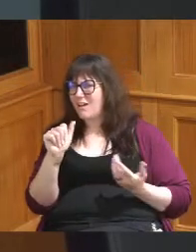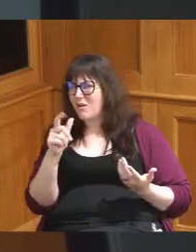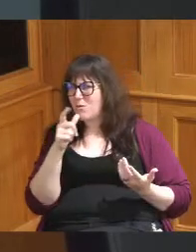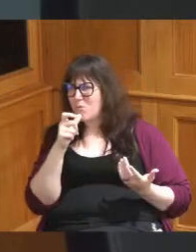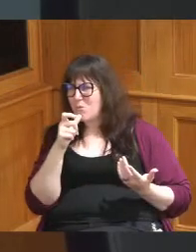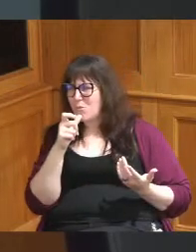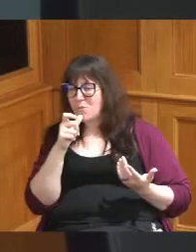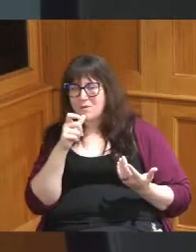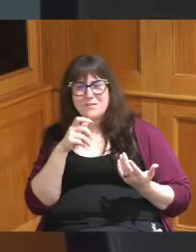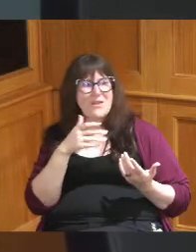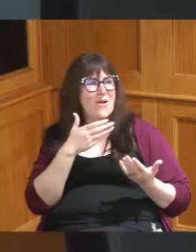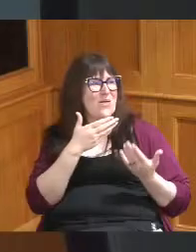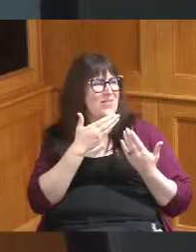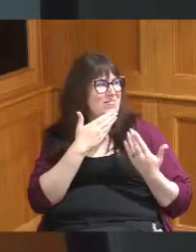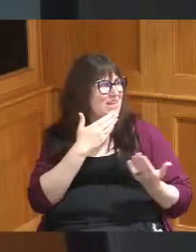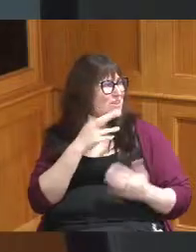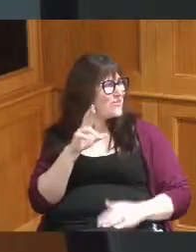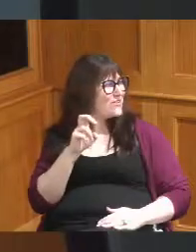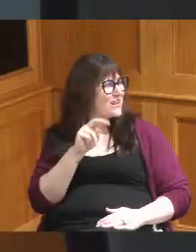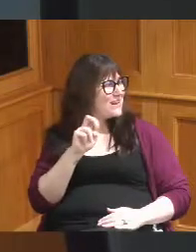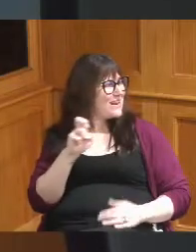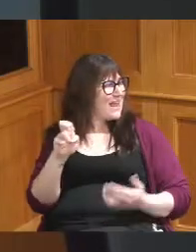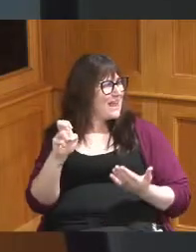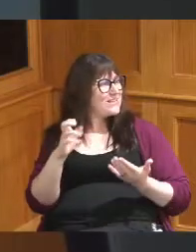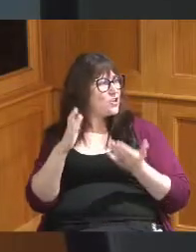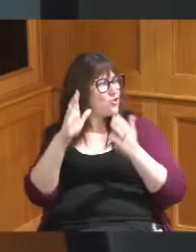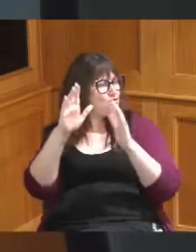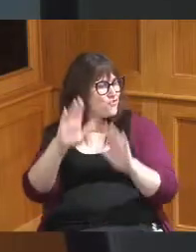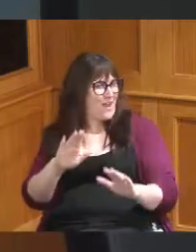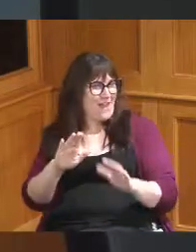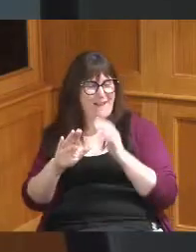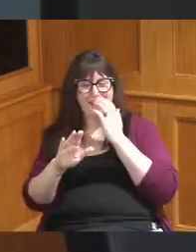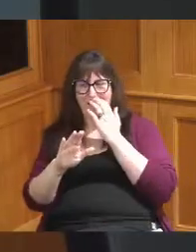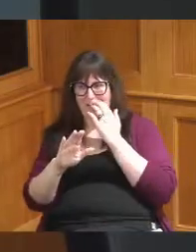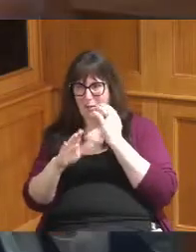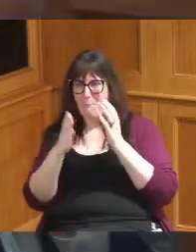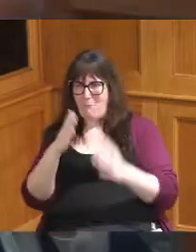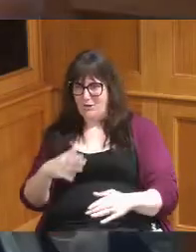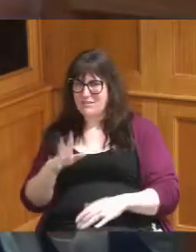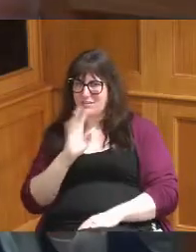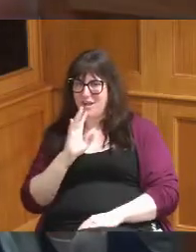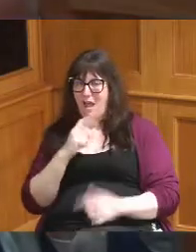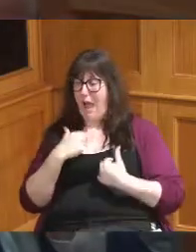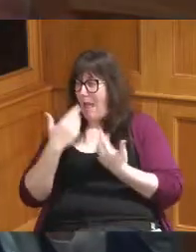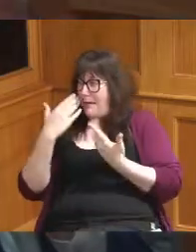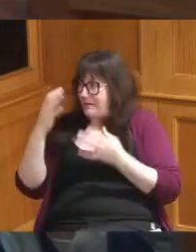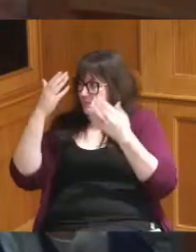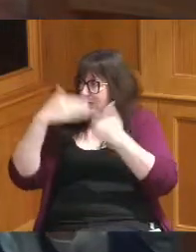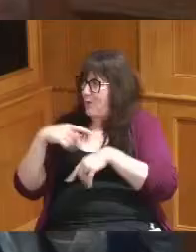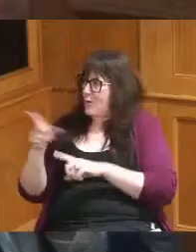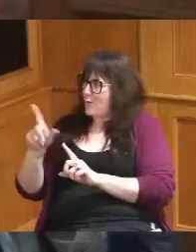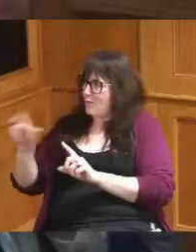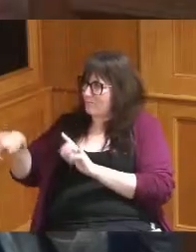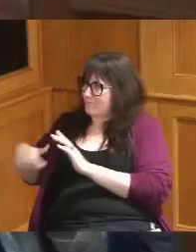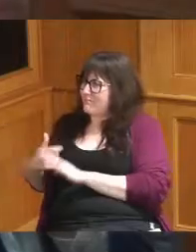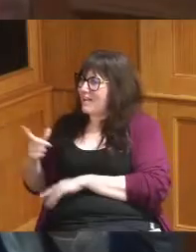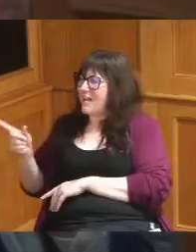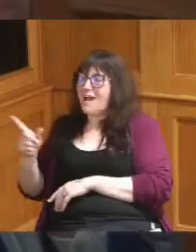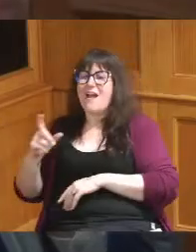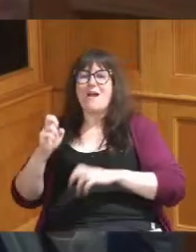you. Mentioned Renee. I think Renee would be a great. Oh, that's why Renee's here. Well, I didn't know you were back there. So nice to